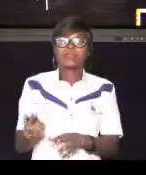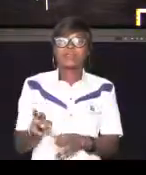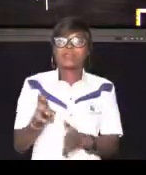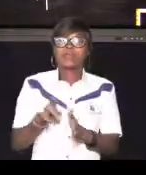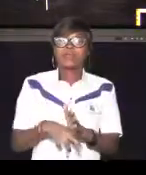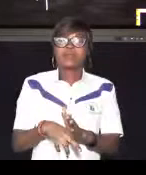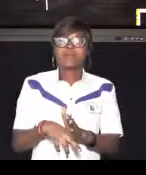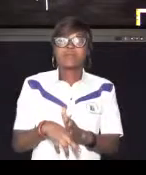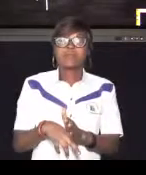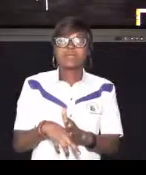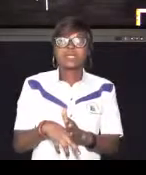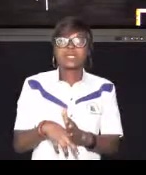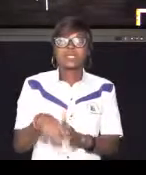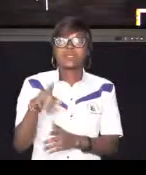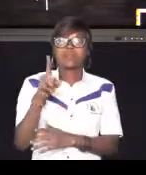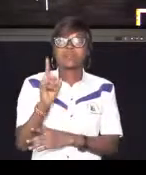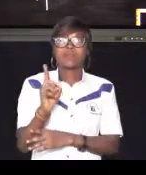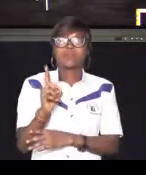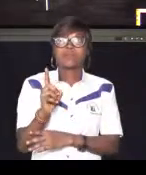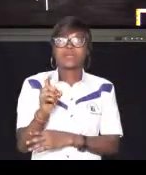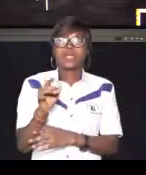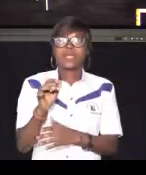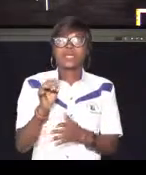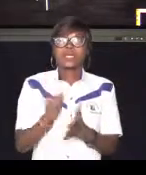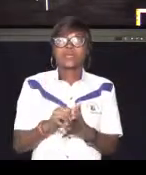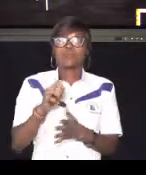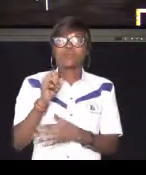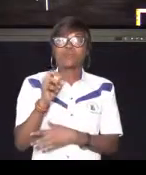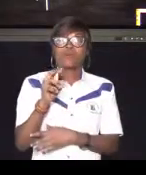so our answer there will be 12.